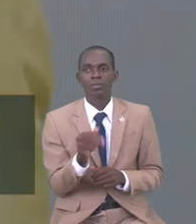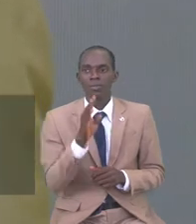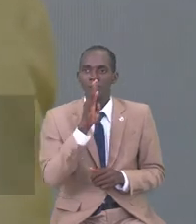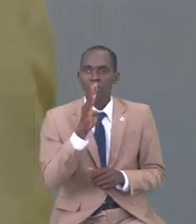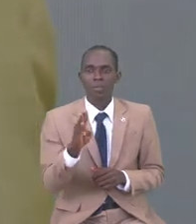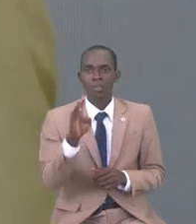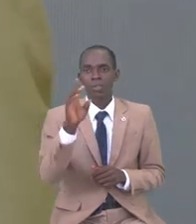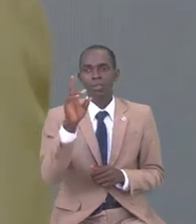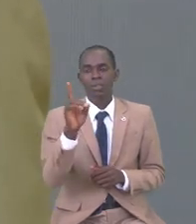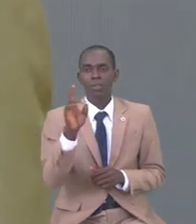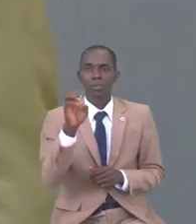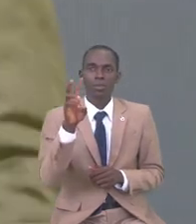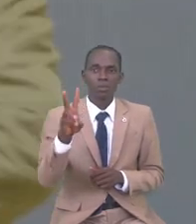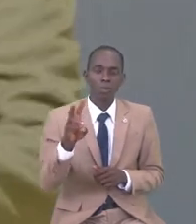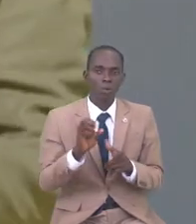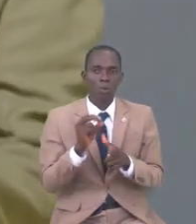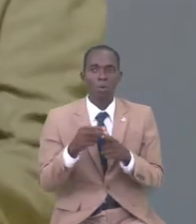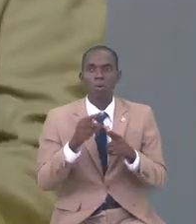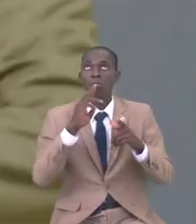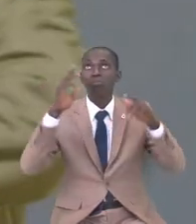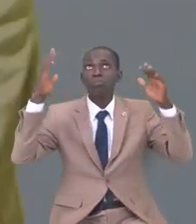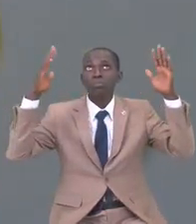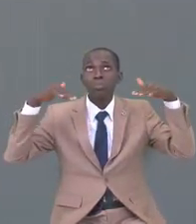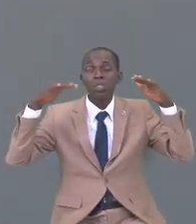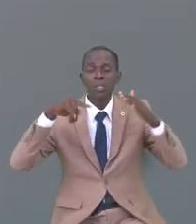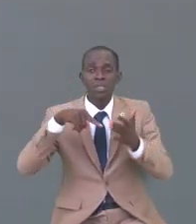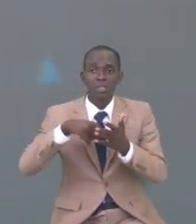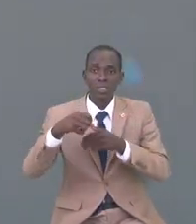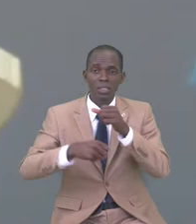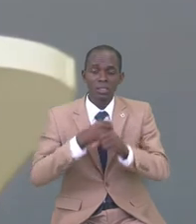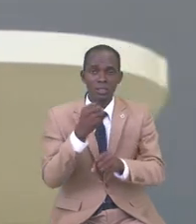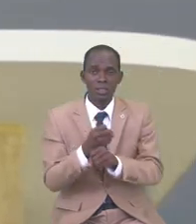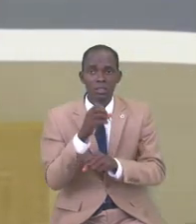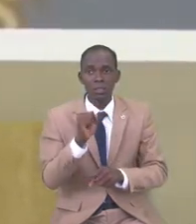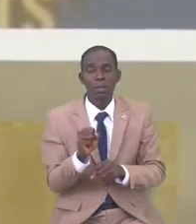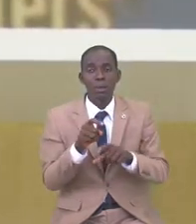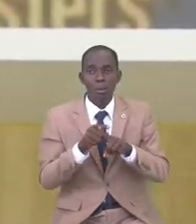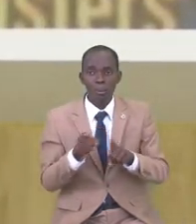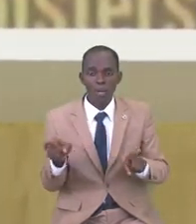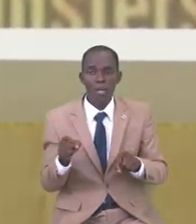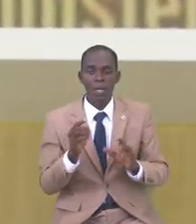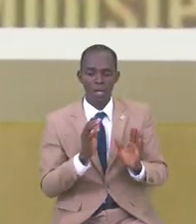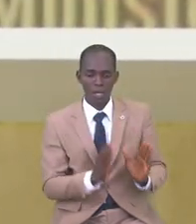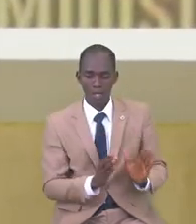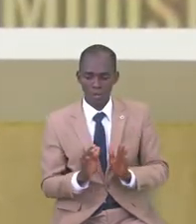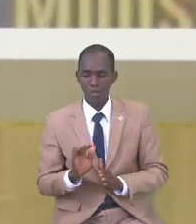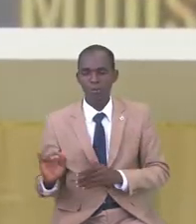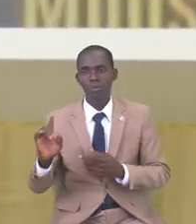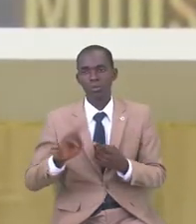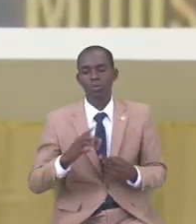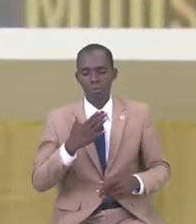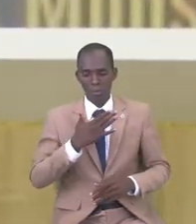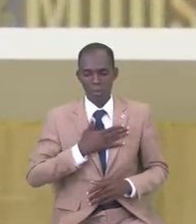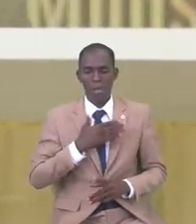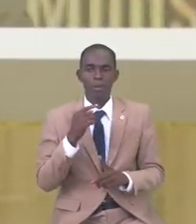dew nor rain these years, but according to my